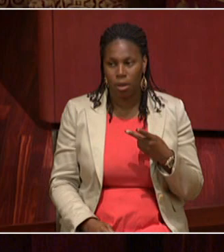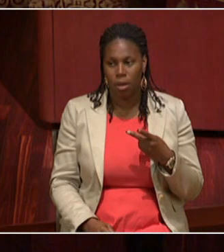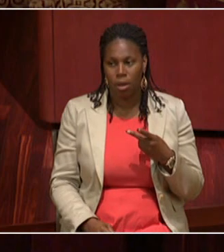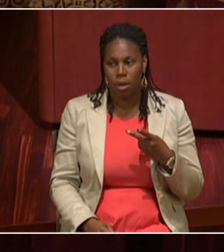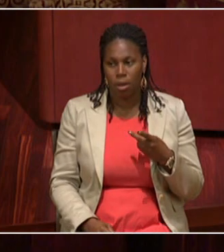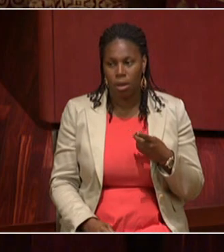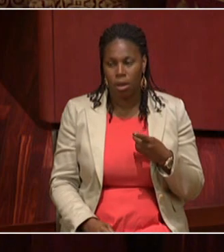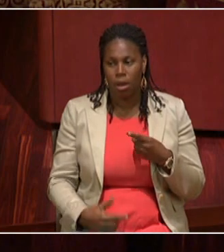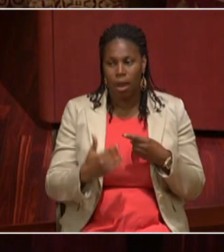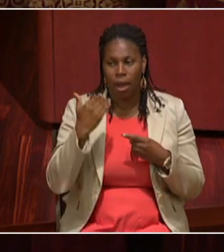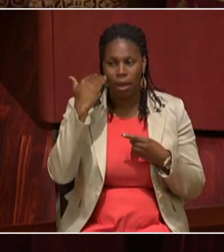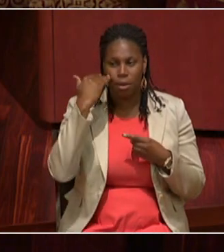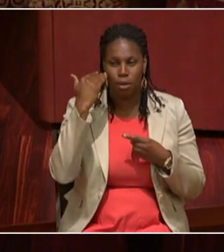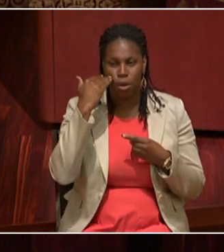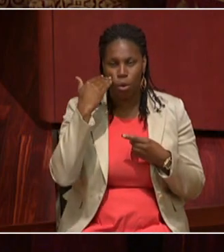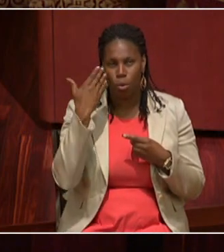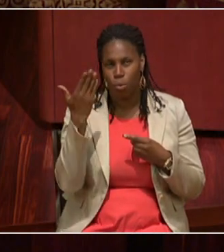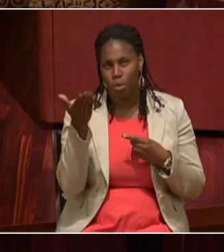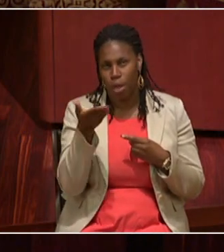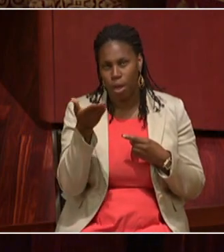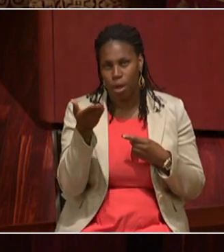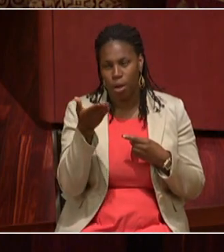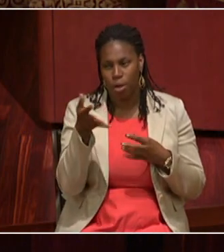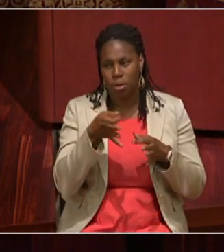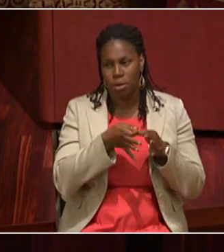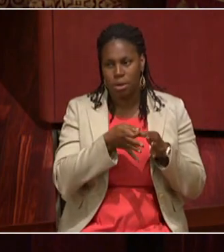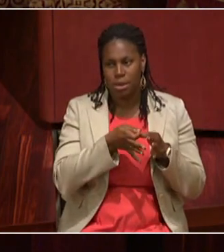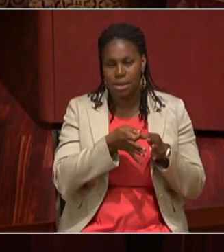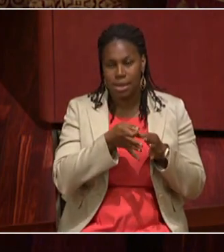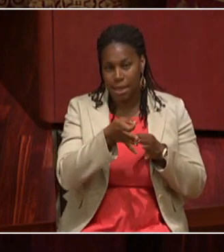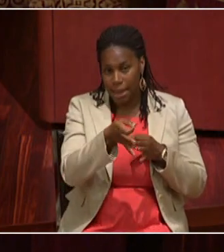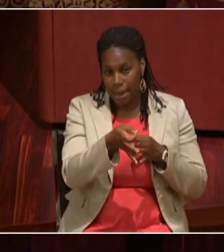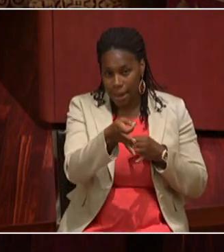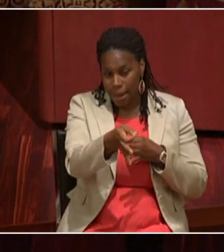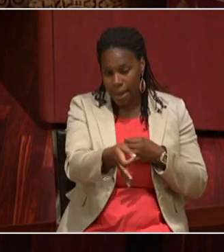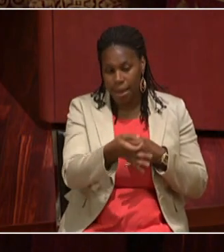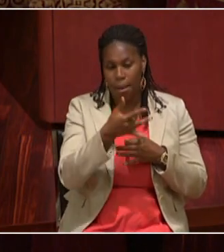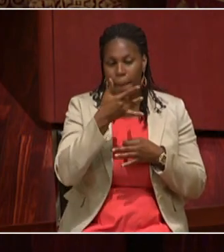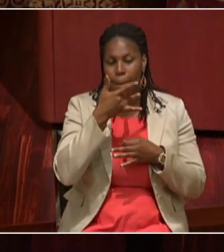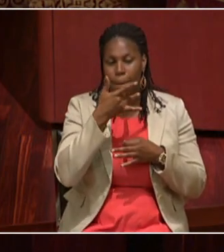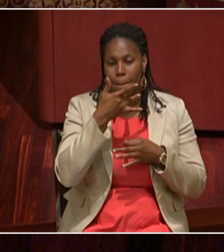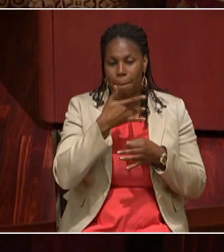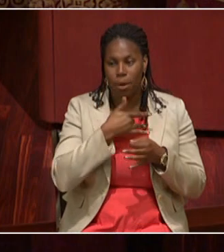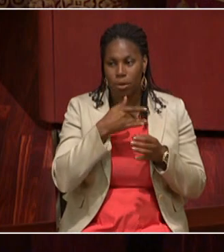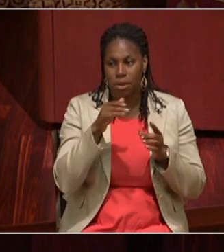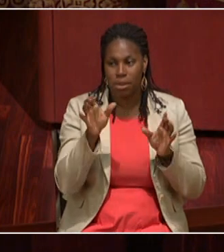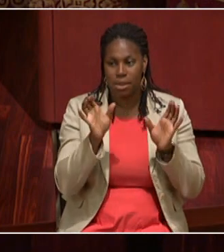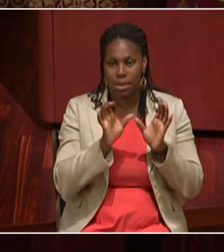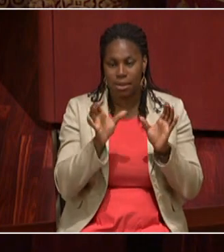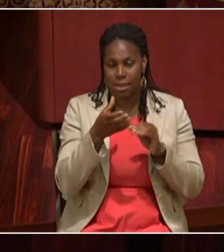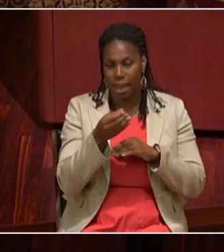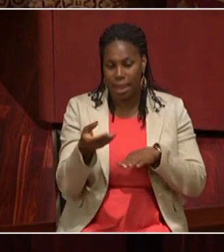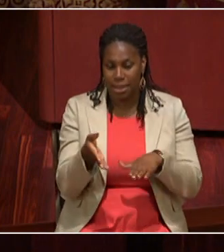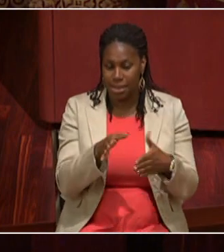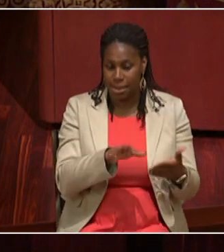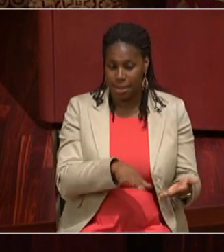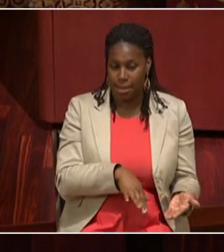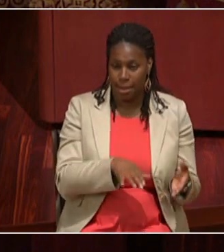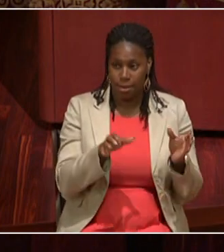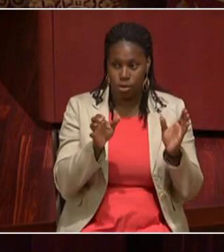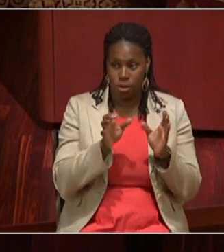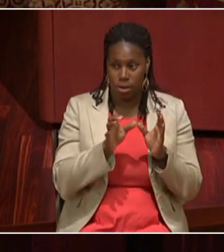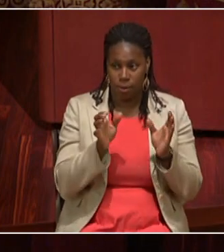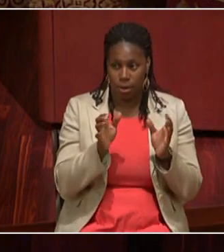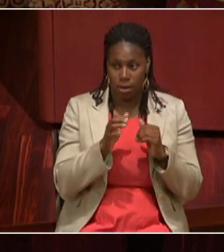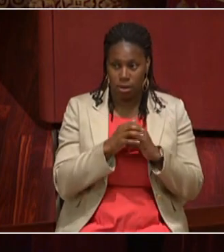I know there are delayed birth certificates. Do delayed death certificates exist?